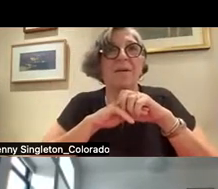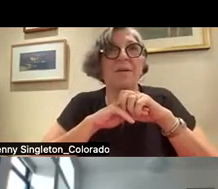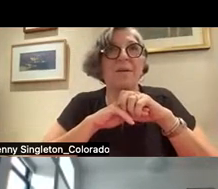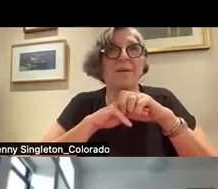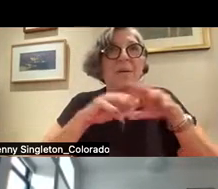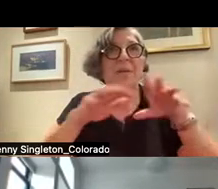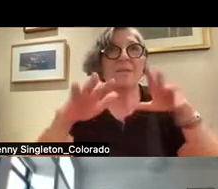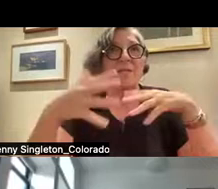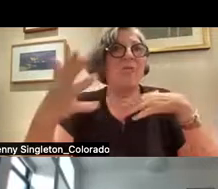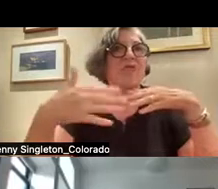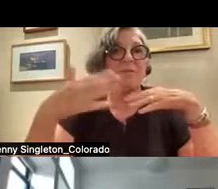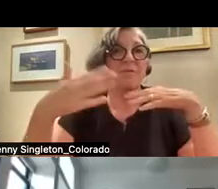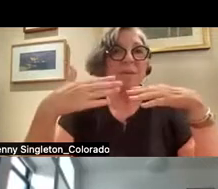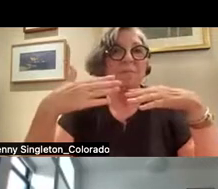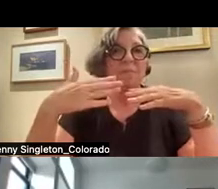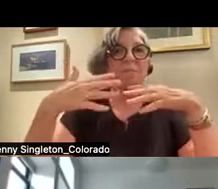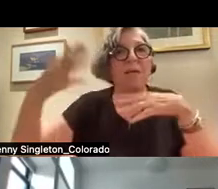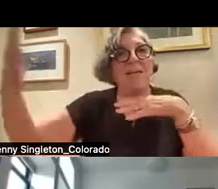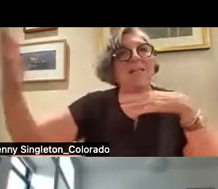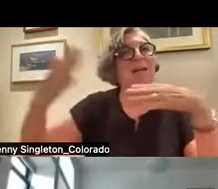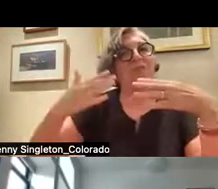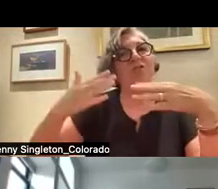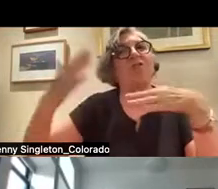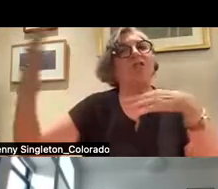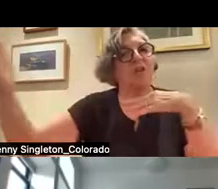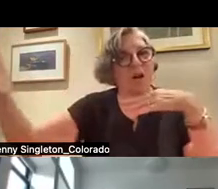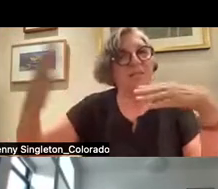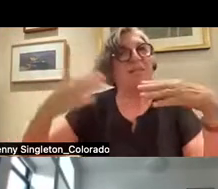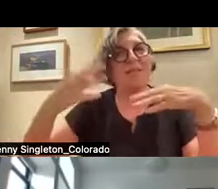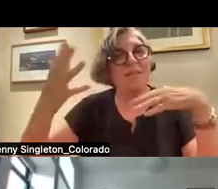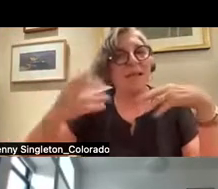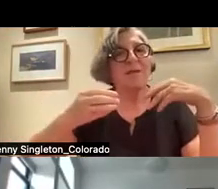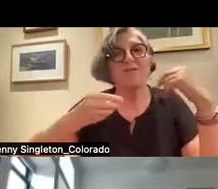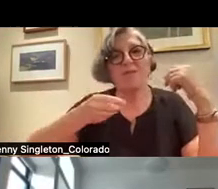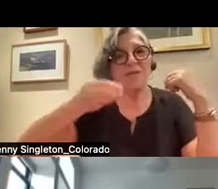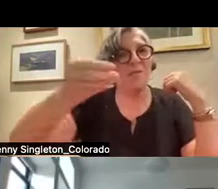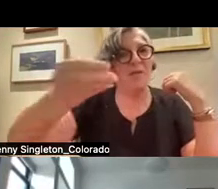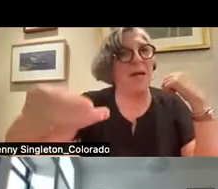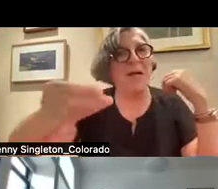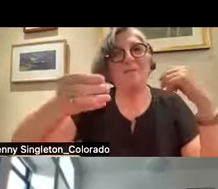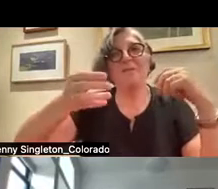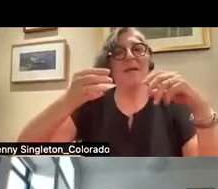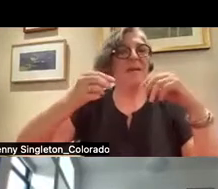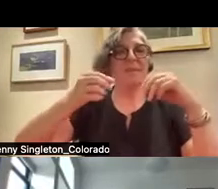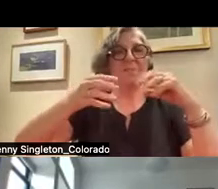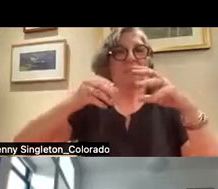They're, in this notion of like being easily understood across different sign languages. And if you